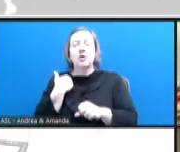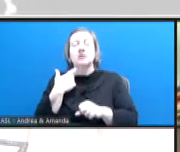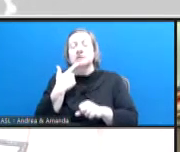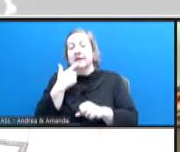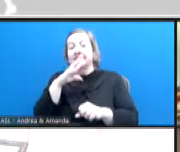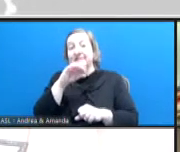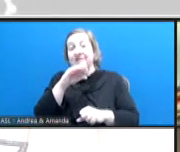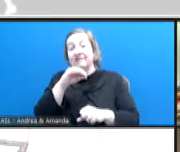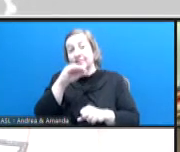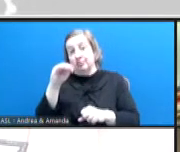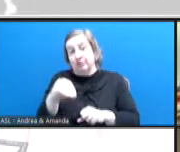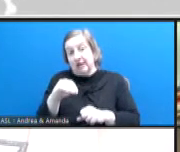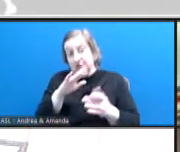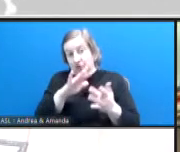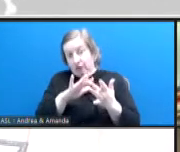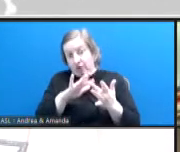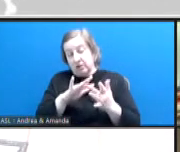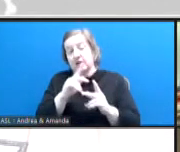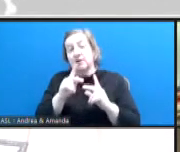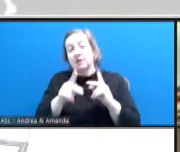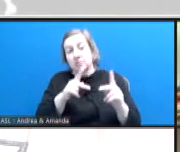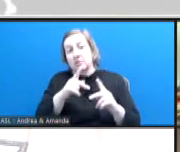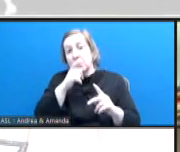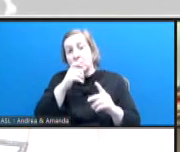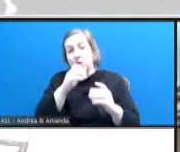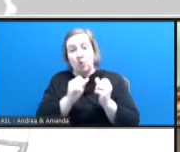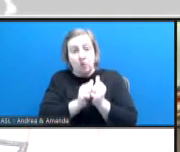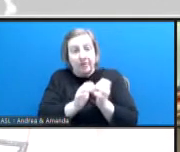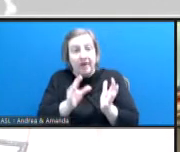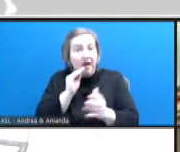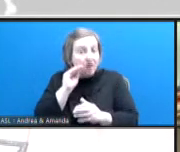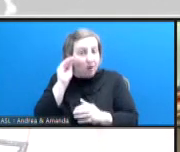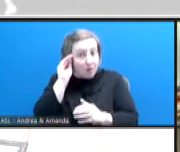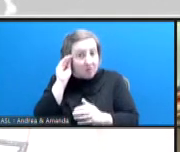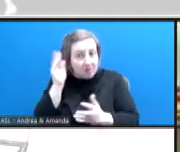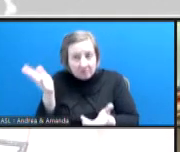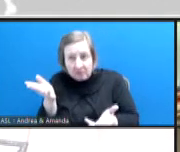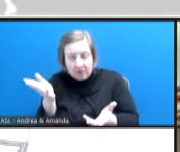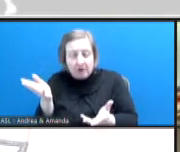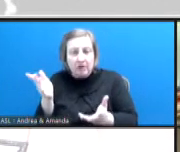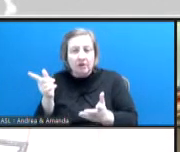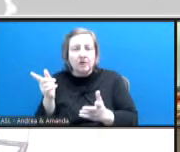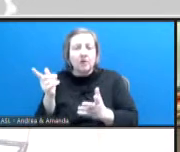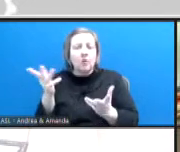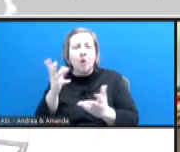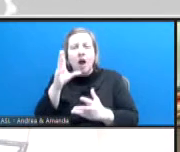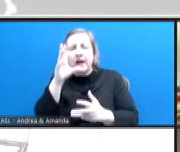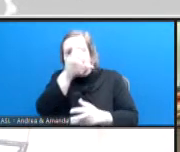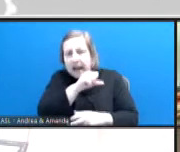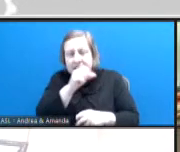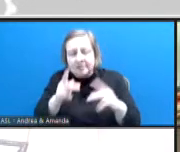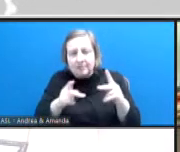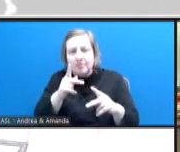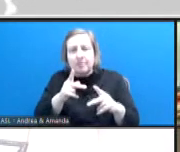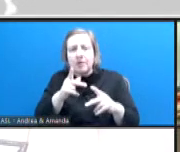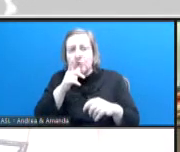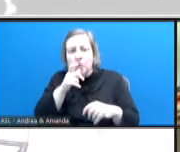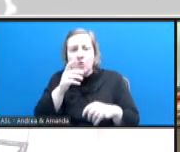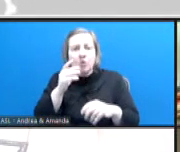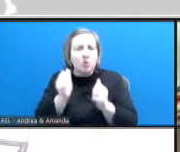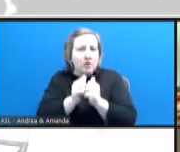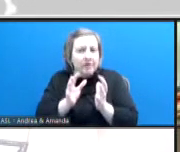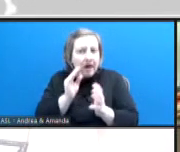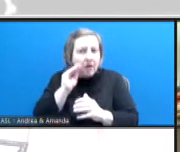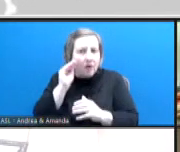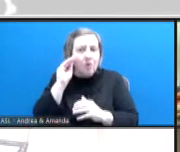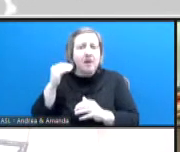contacts were people who were homeless. Can you give any sort of guess what percentage of people who are homeless are having mental